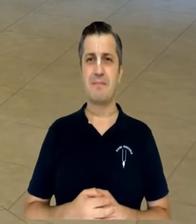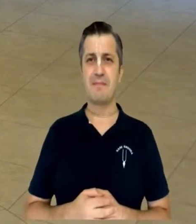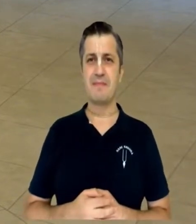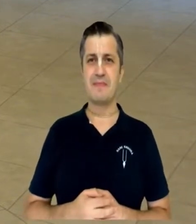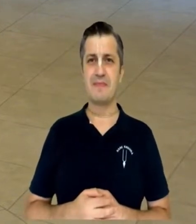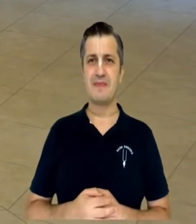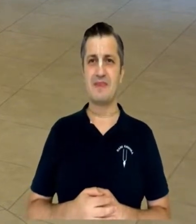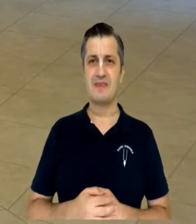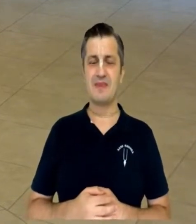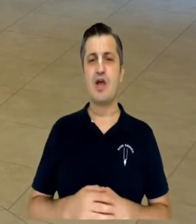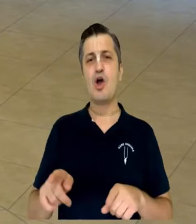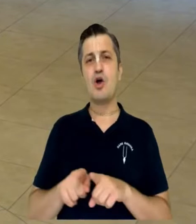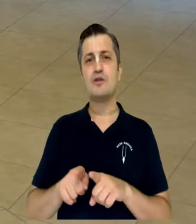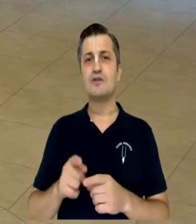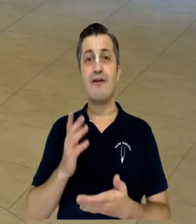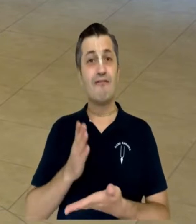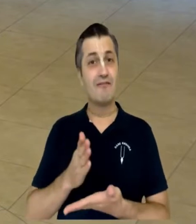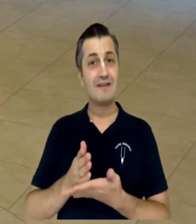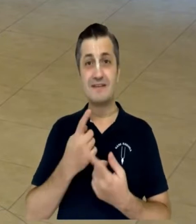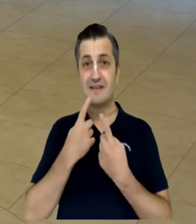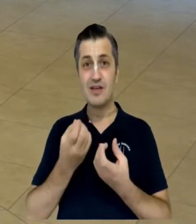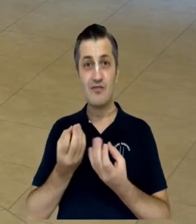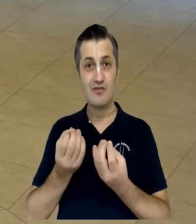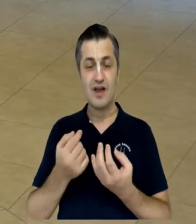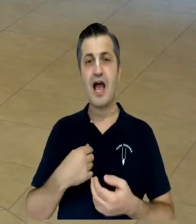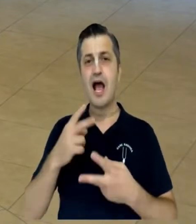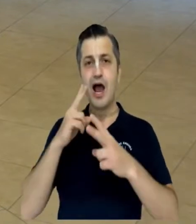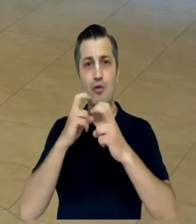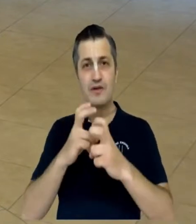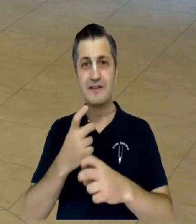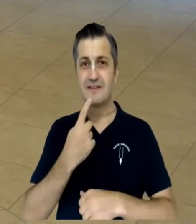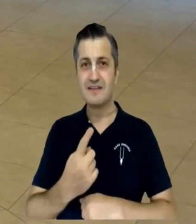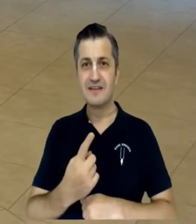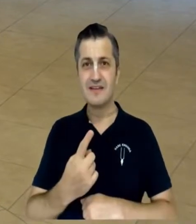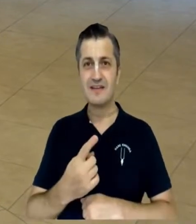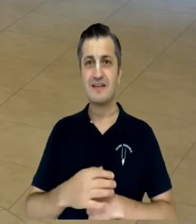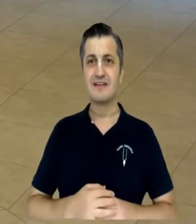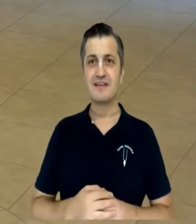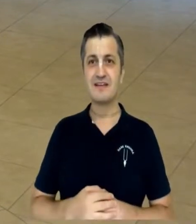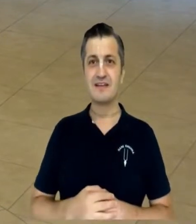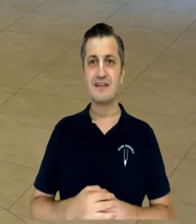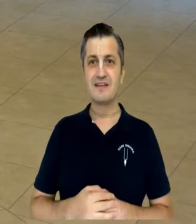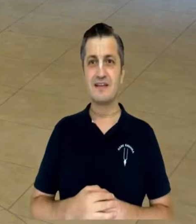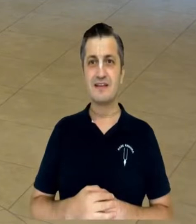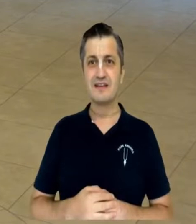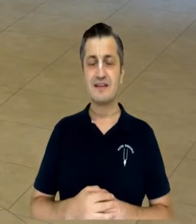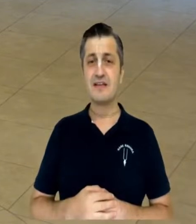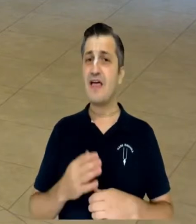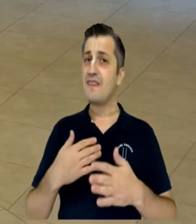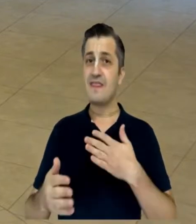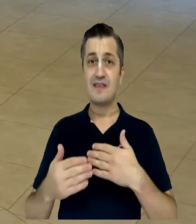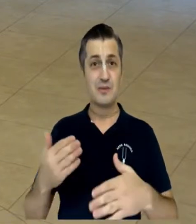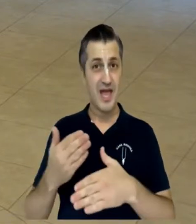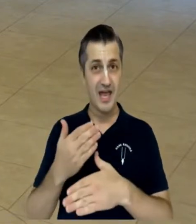So I looked it up, and actually research suggests that regardless of the activity or task